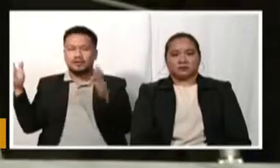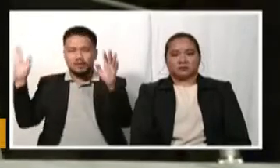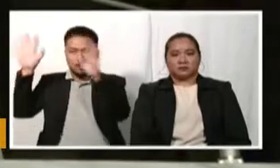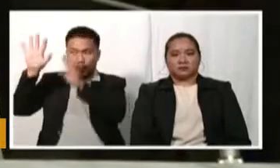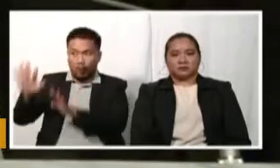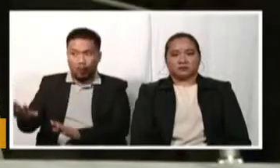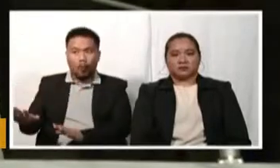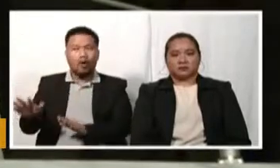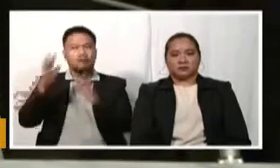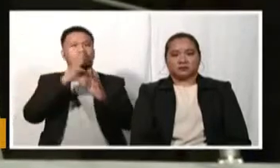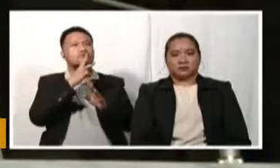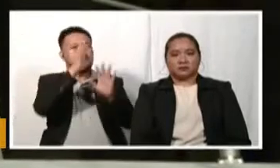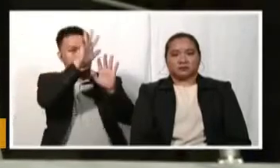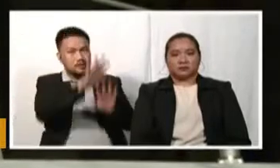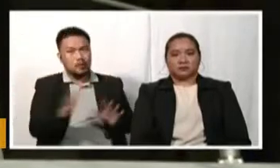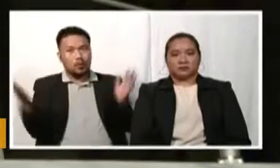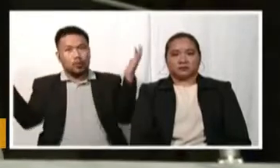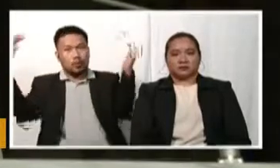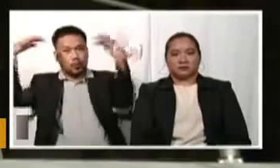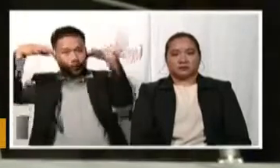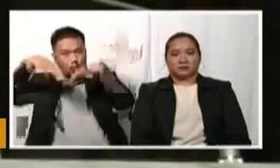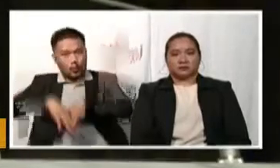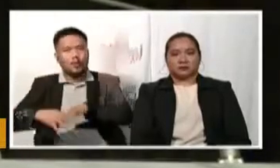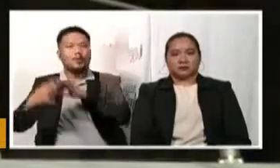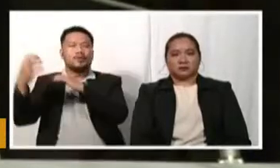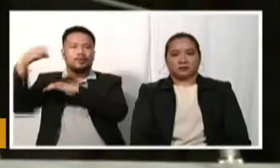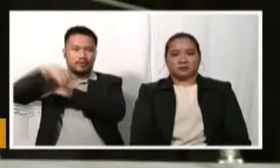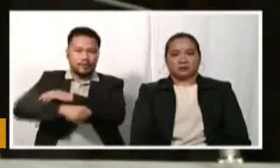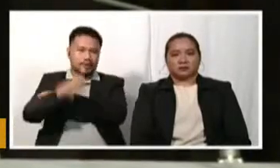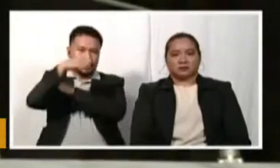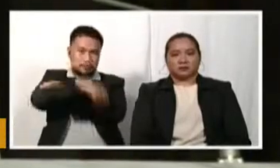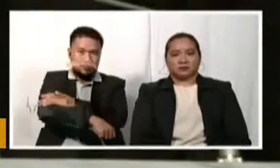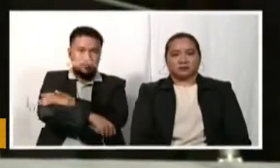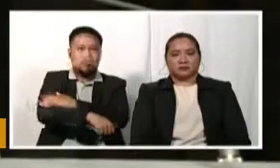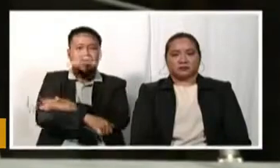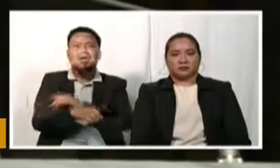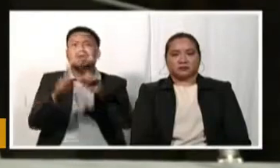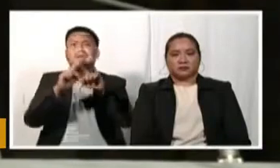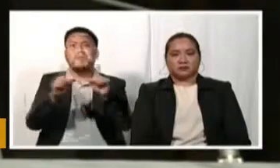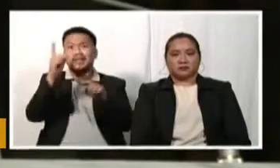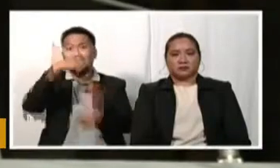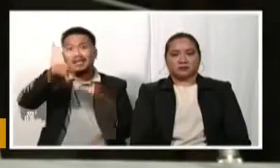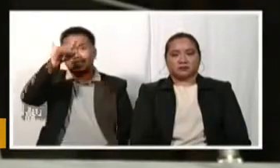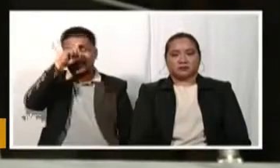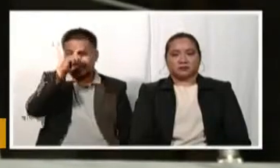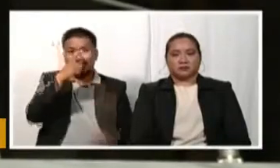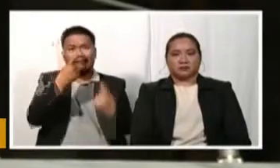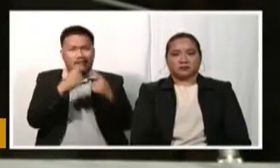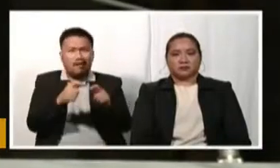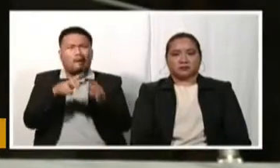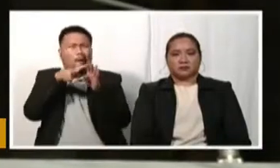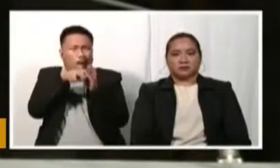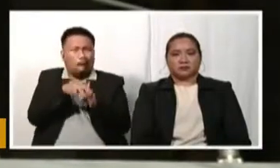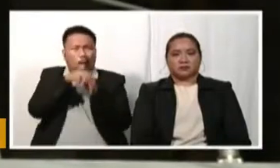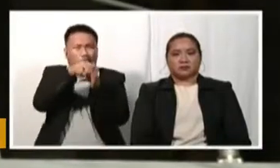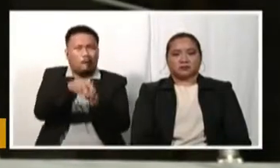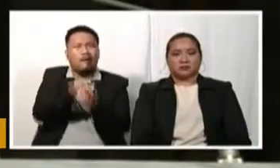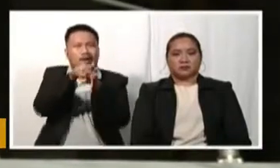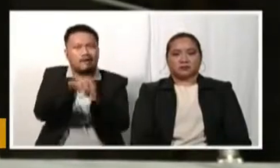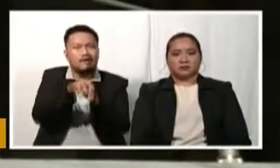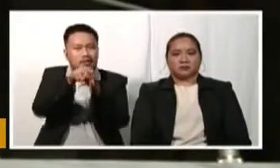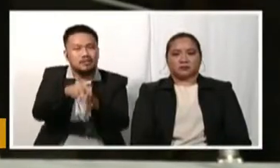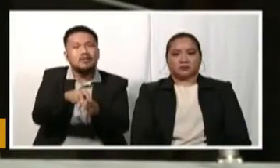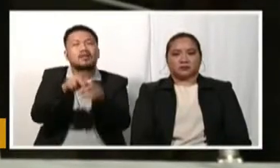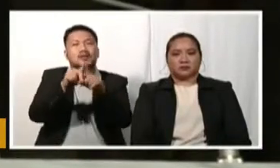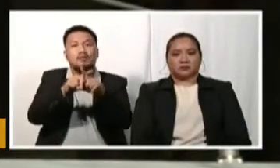normal depth. The Egyptians were fleeing head on toward the sea when